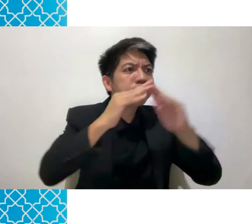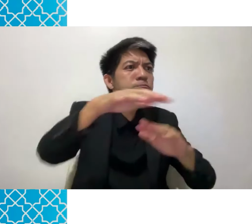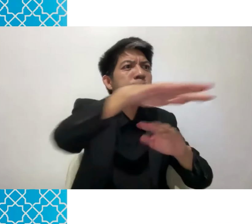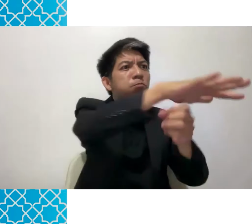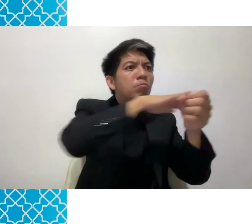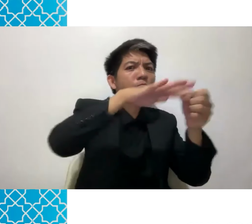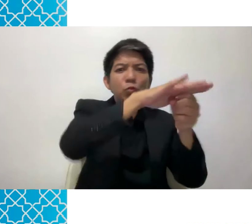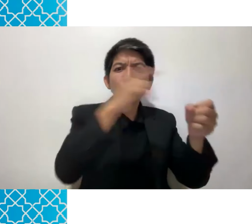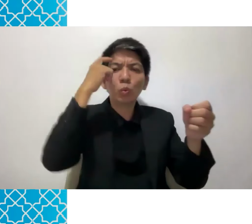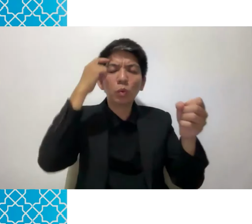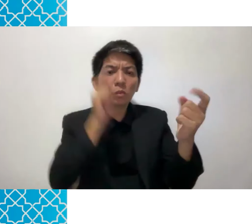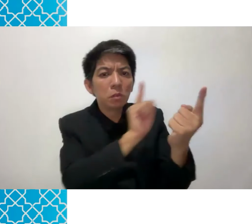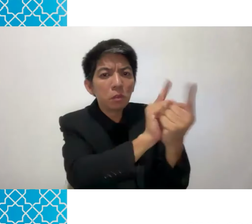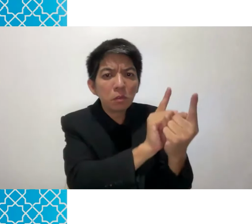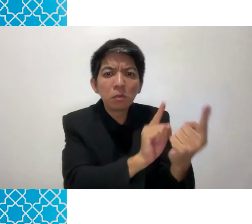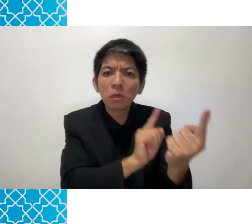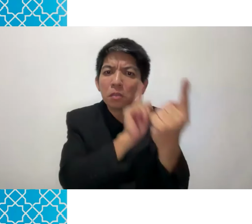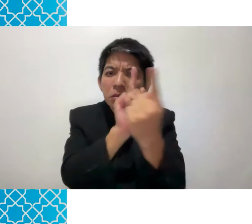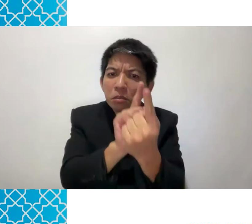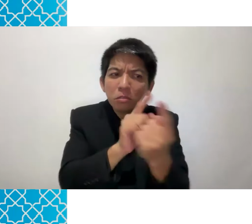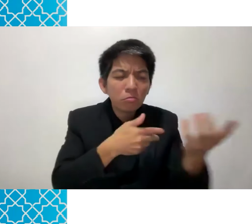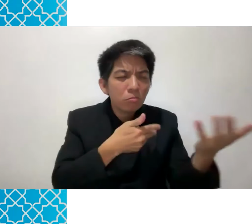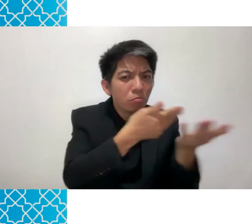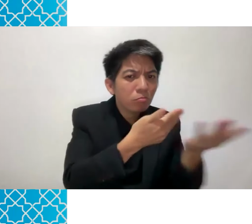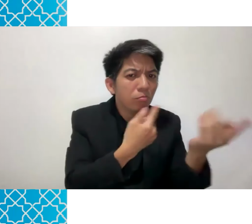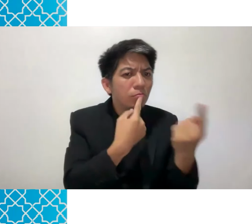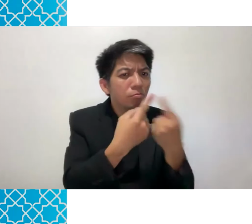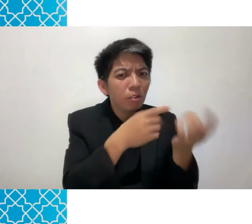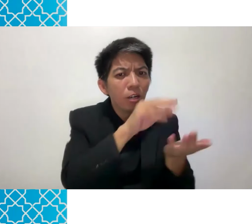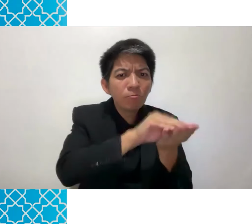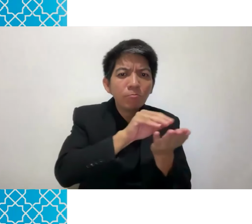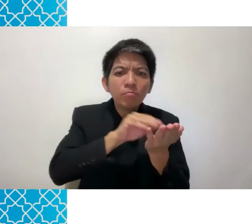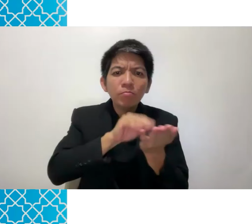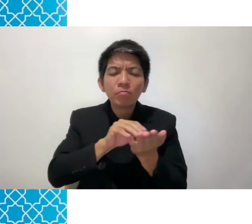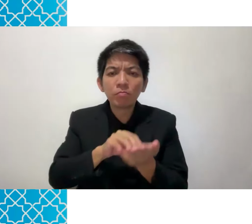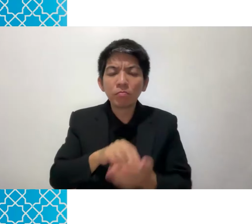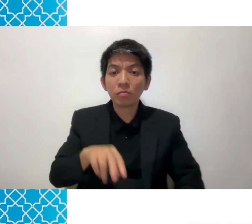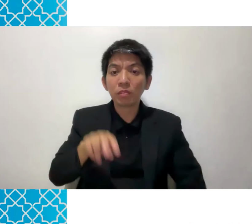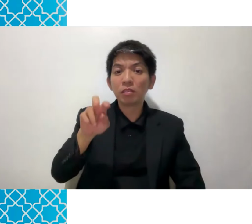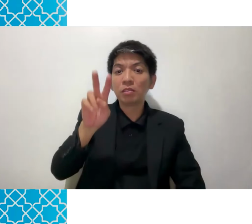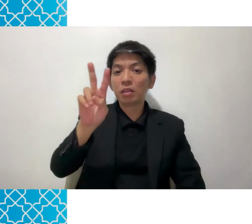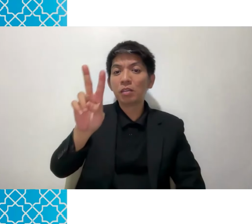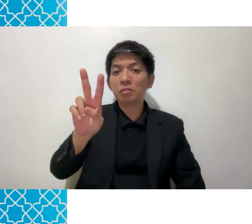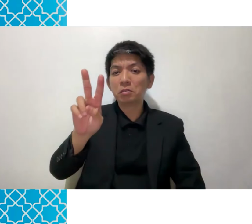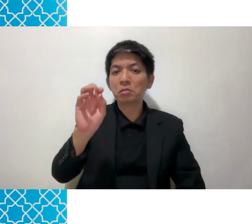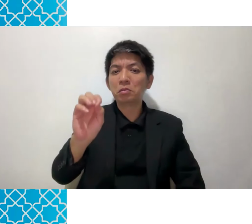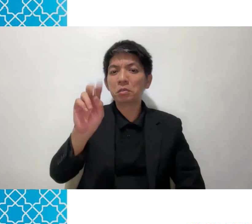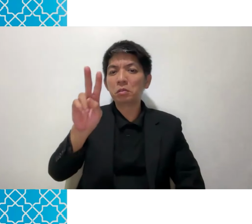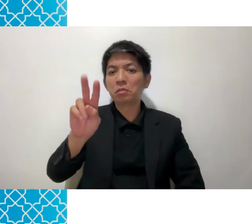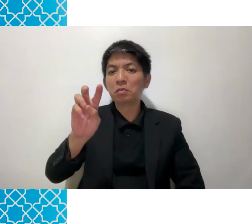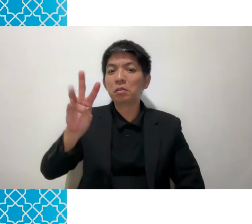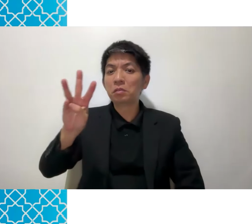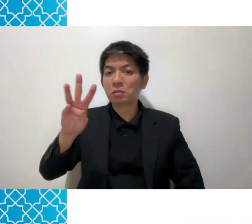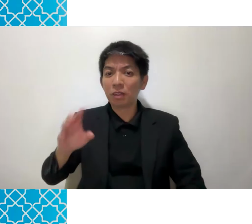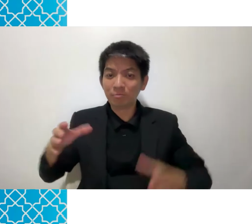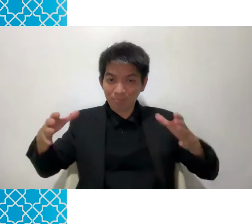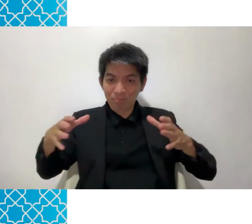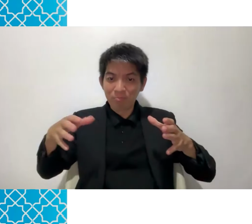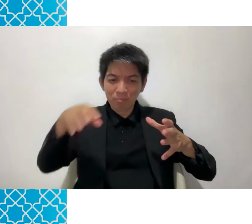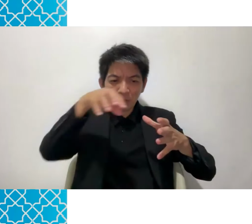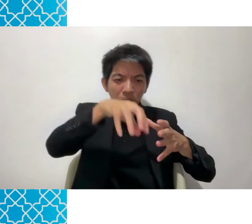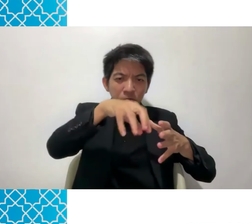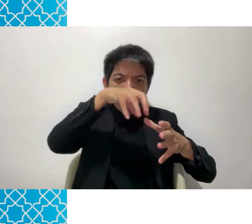them. So in 2023, we started with the 10 cities in across 5 countries. And then last year,